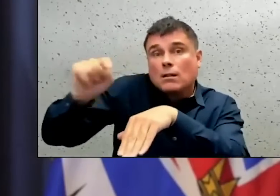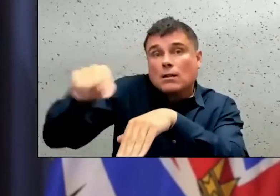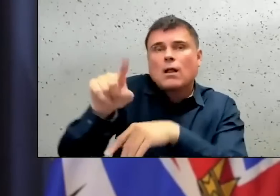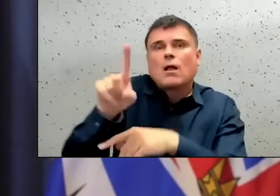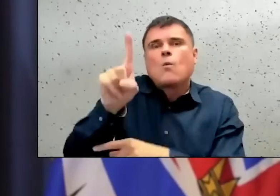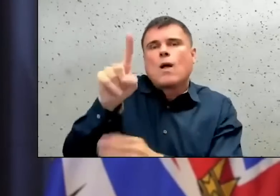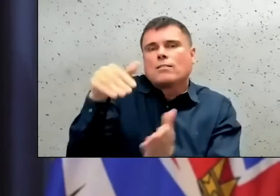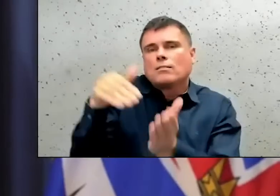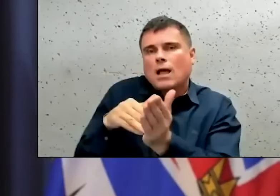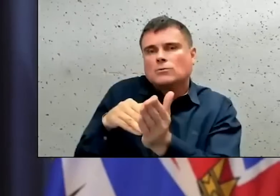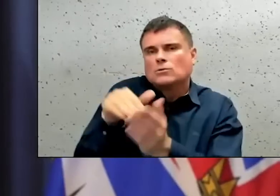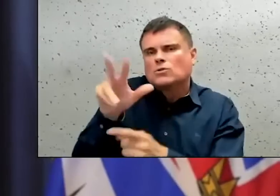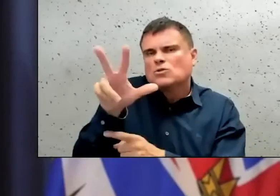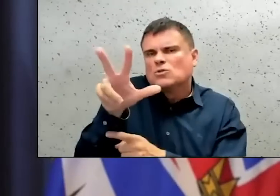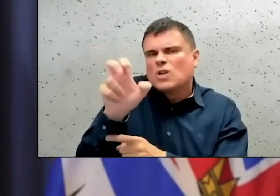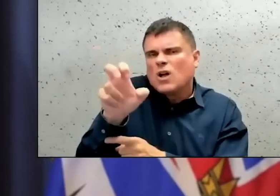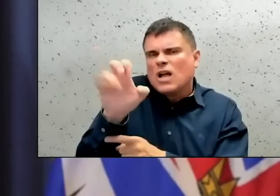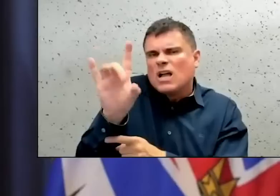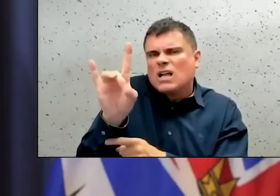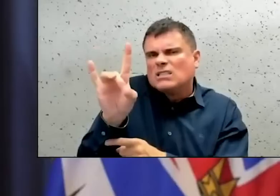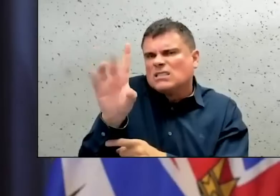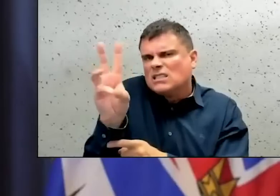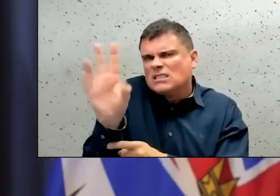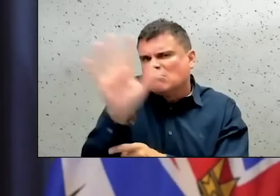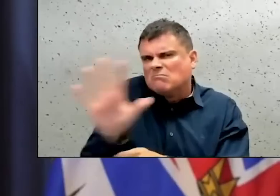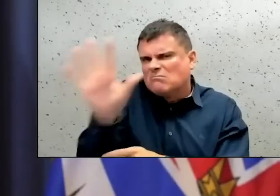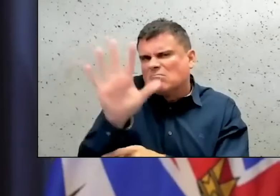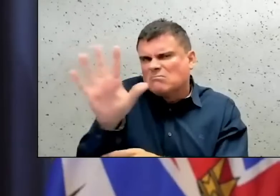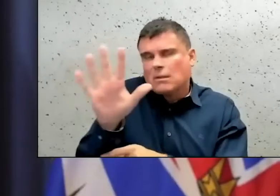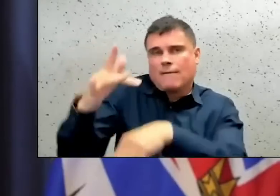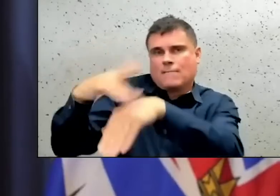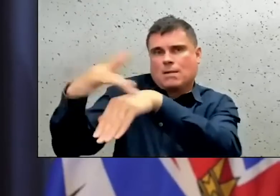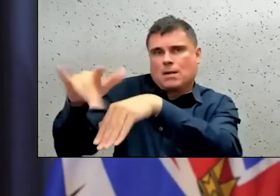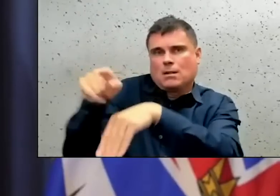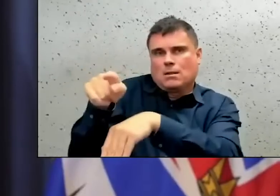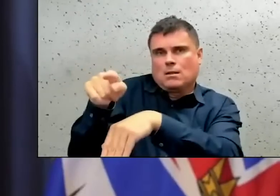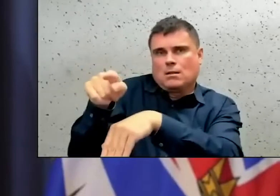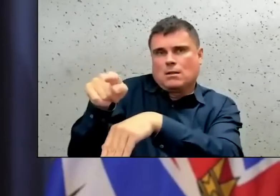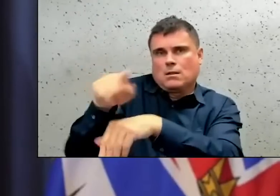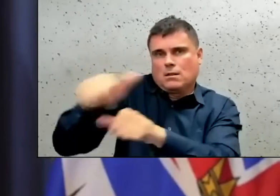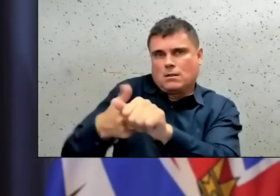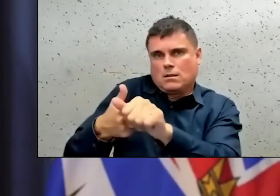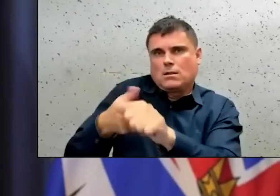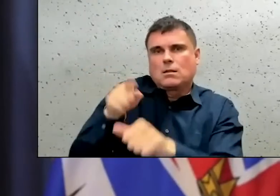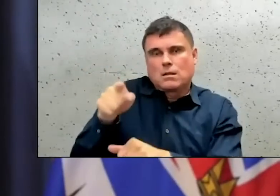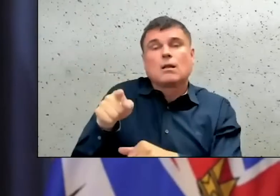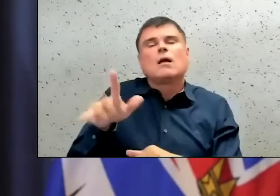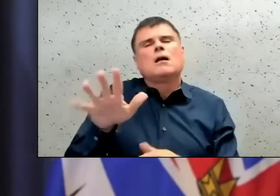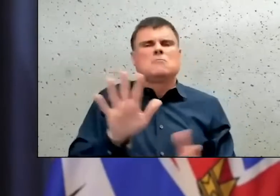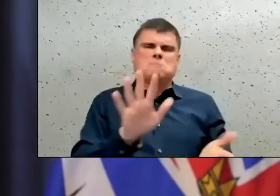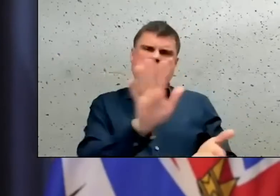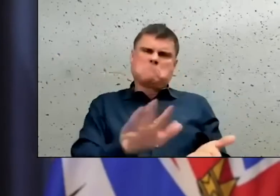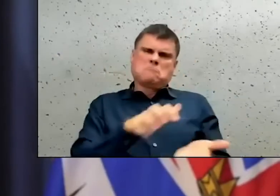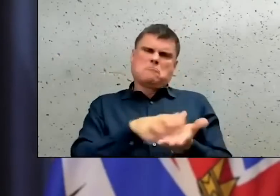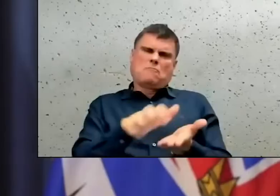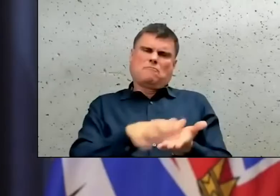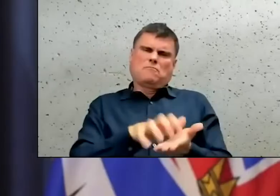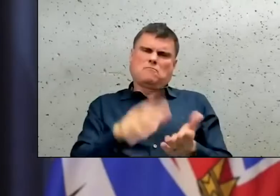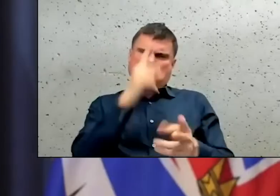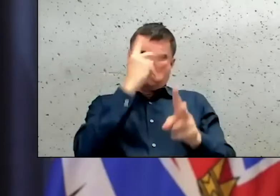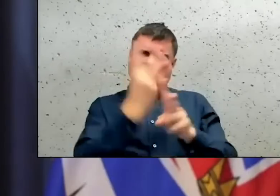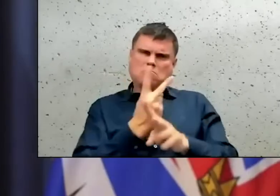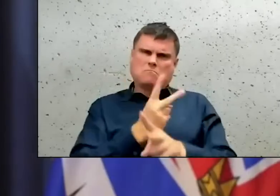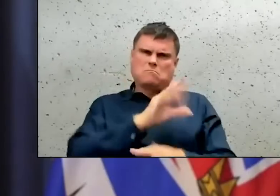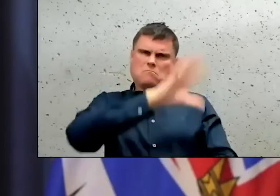1,856. So roughly 9,280, roughly is the current total